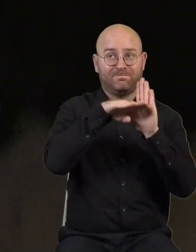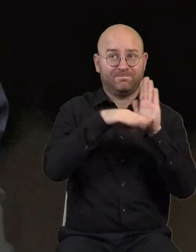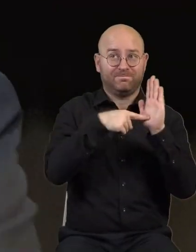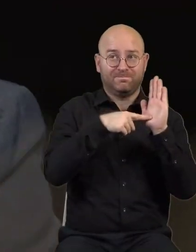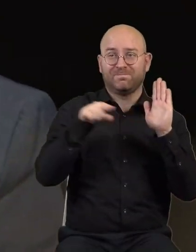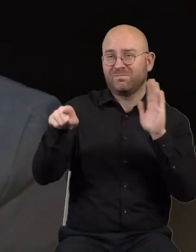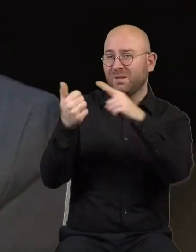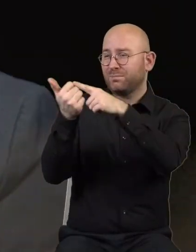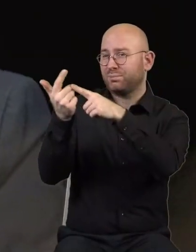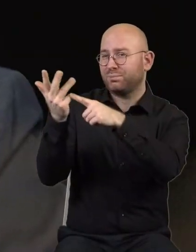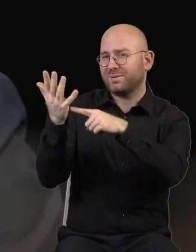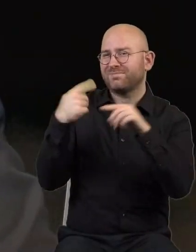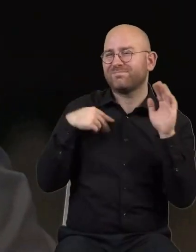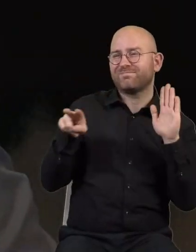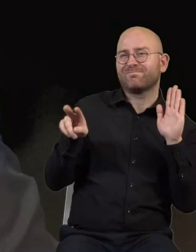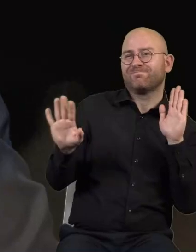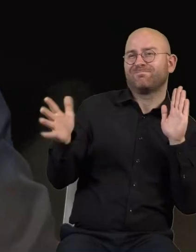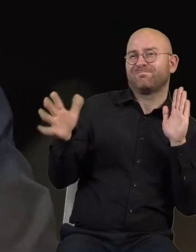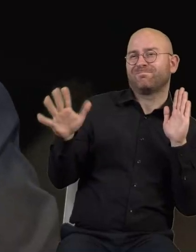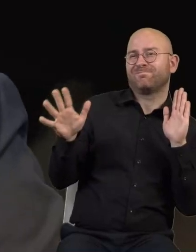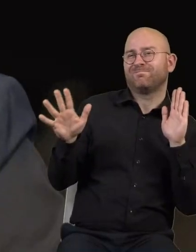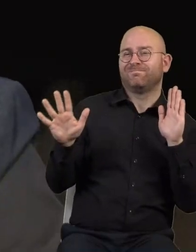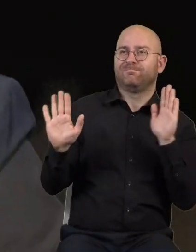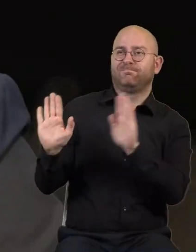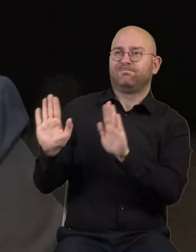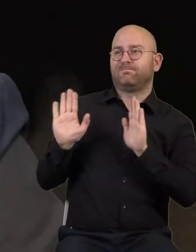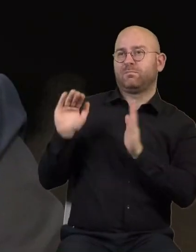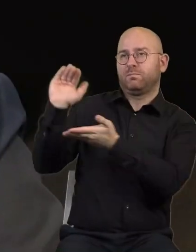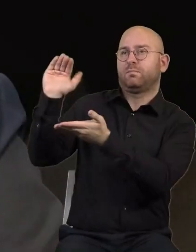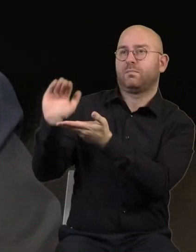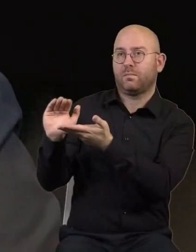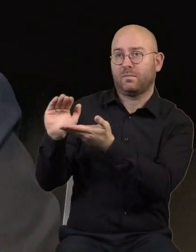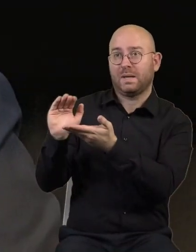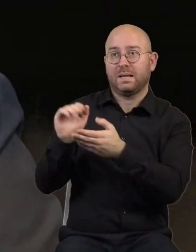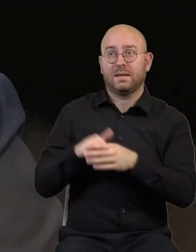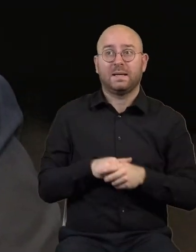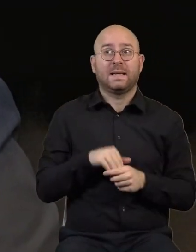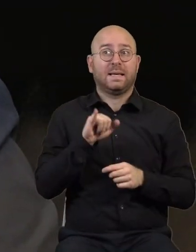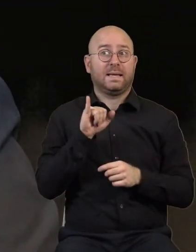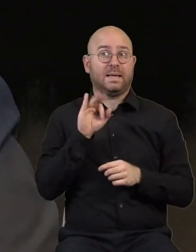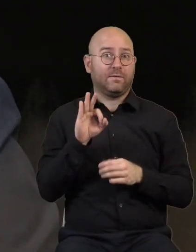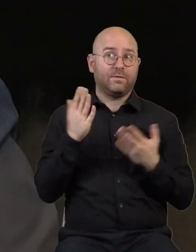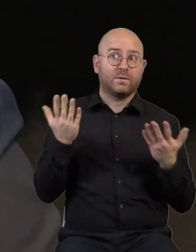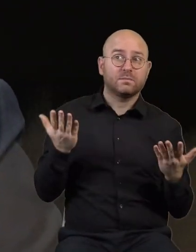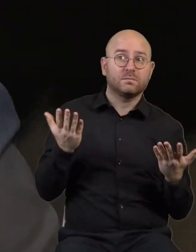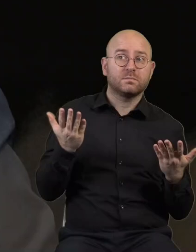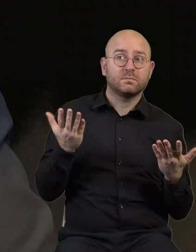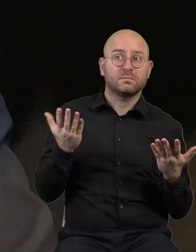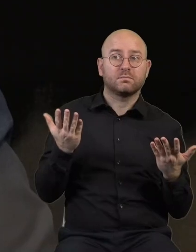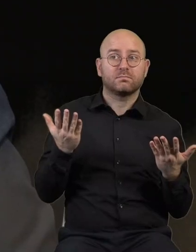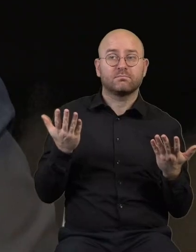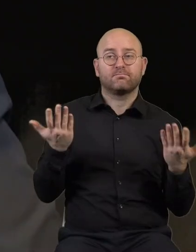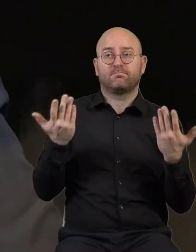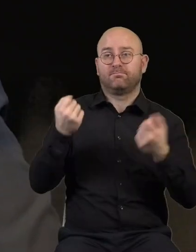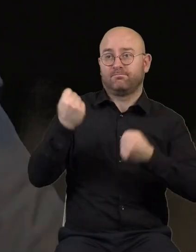by fossil fuels should not be supported from EU funds. This is how we help achieving the climate